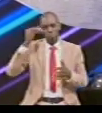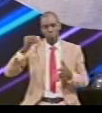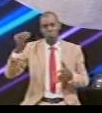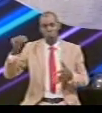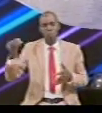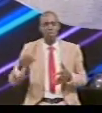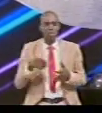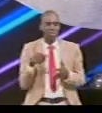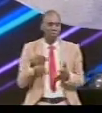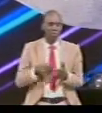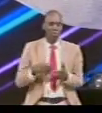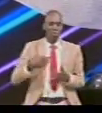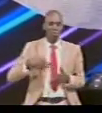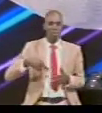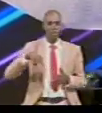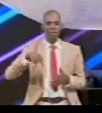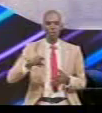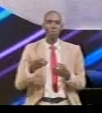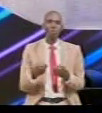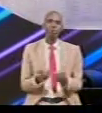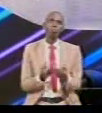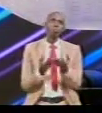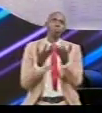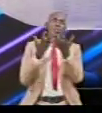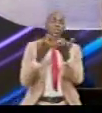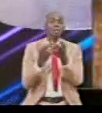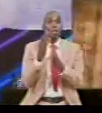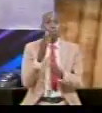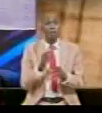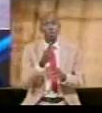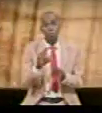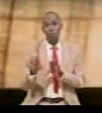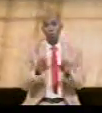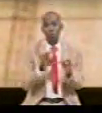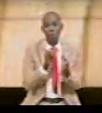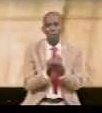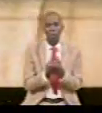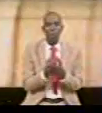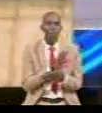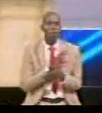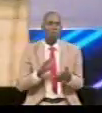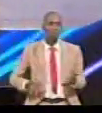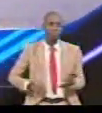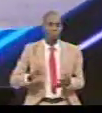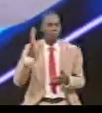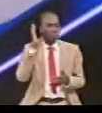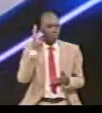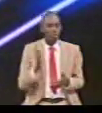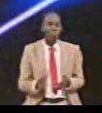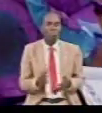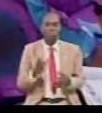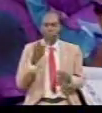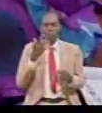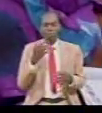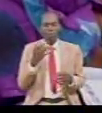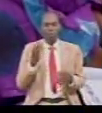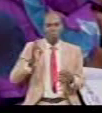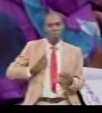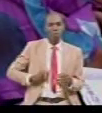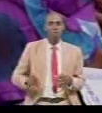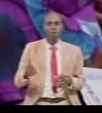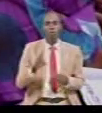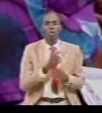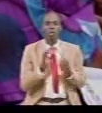this religious sacrifice. If you do that, Christ shall profit you nothing. Look at verse 3. In